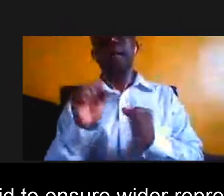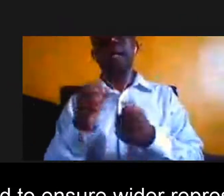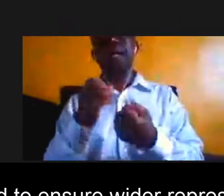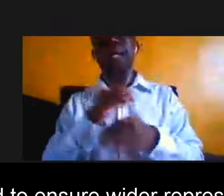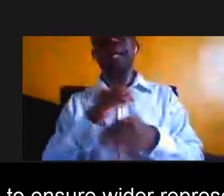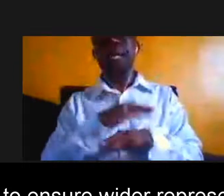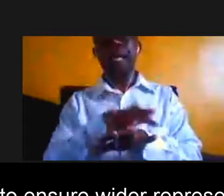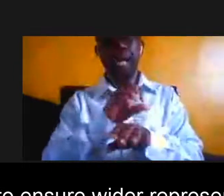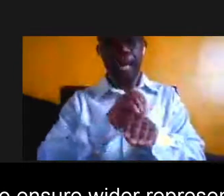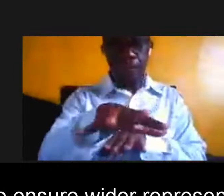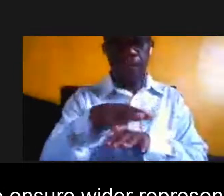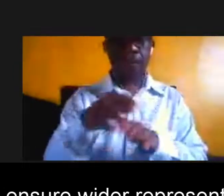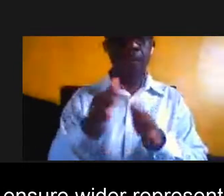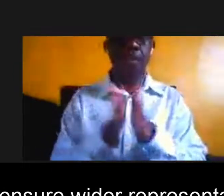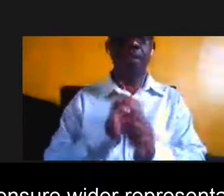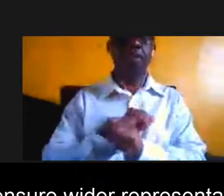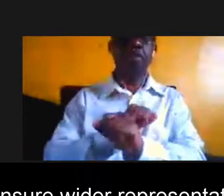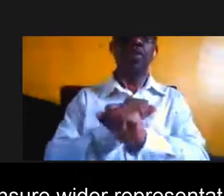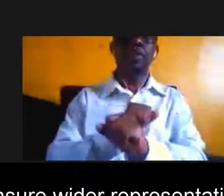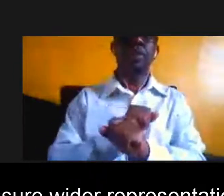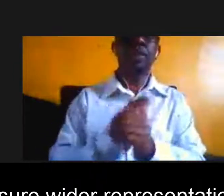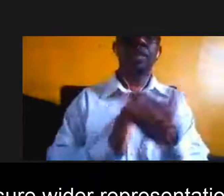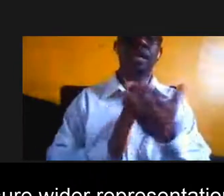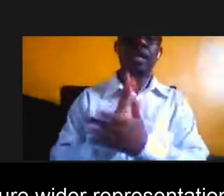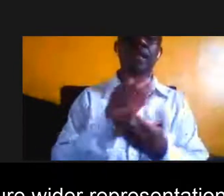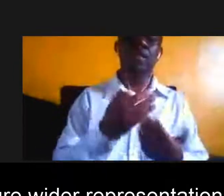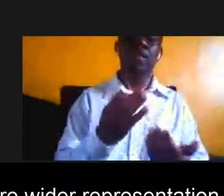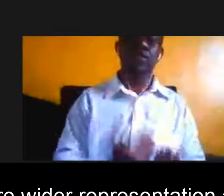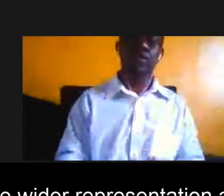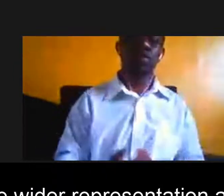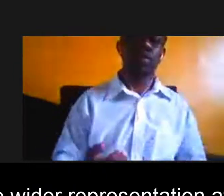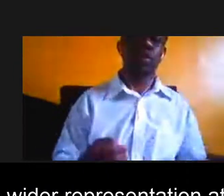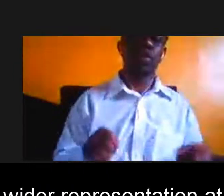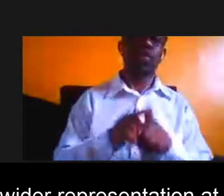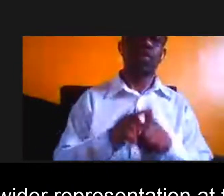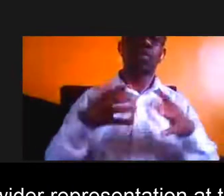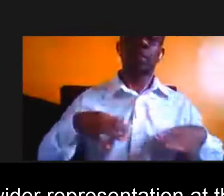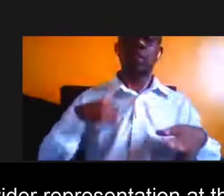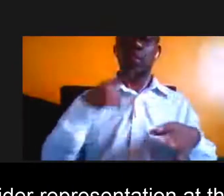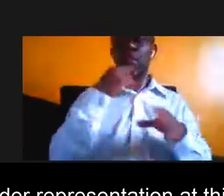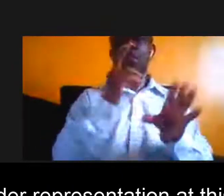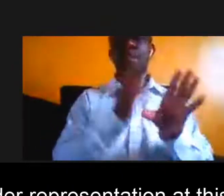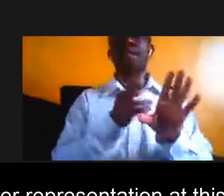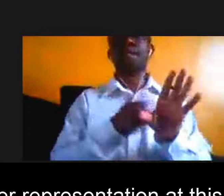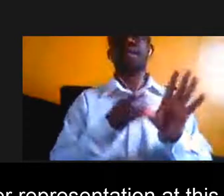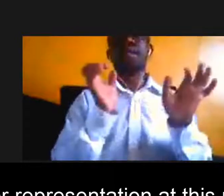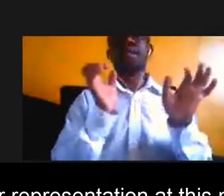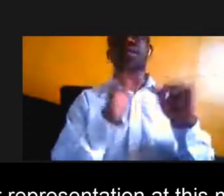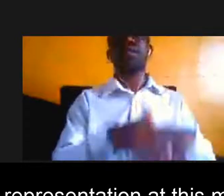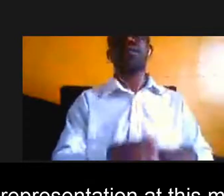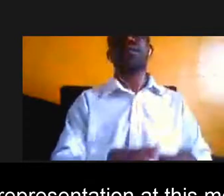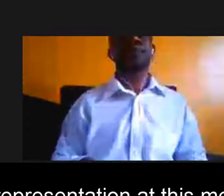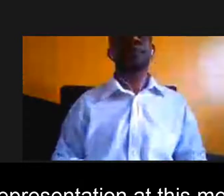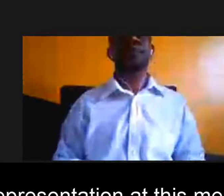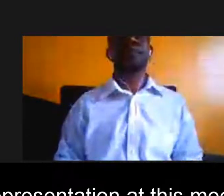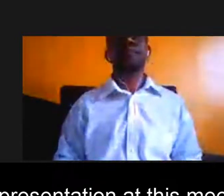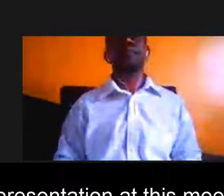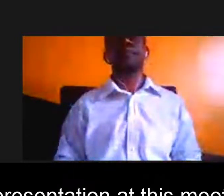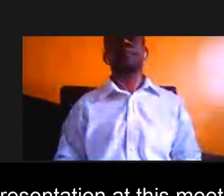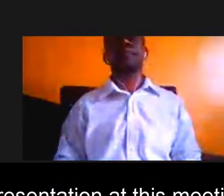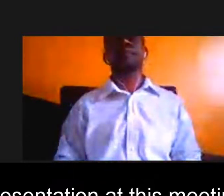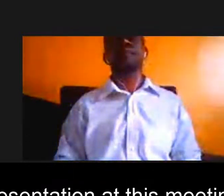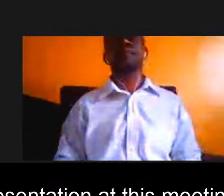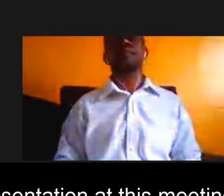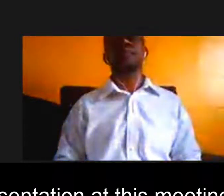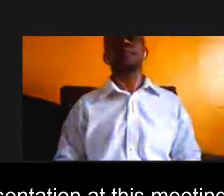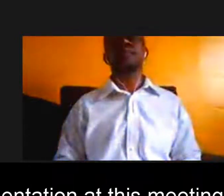protect still the rights of children and even people who are attending the conference that we will be a part